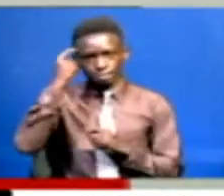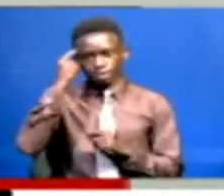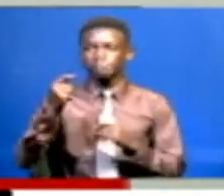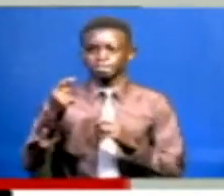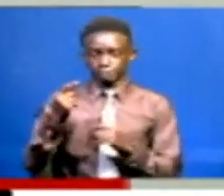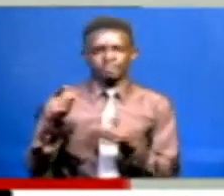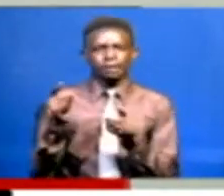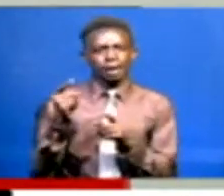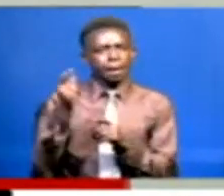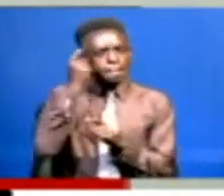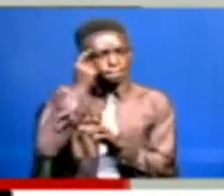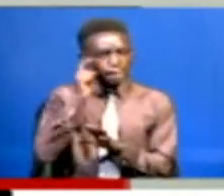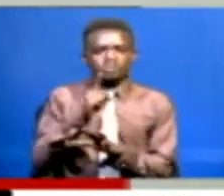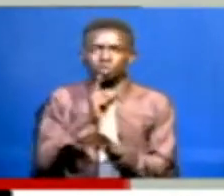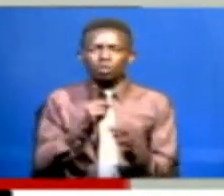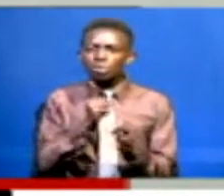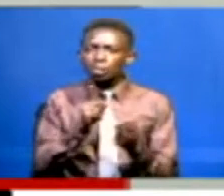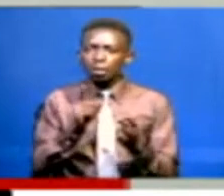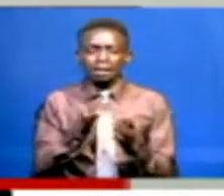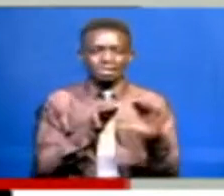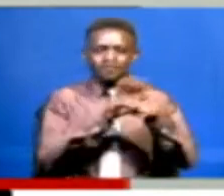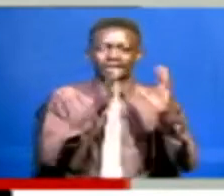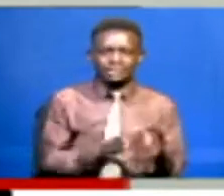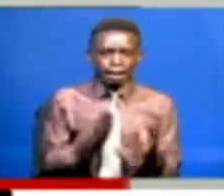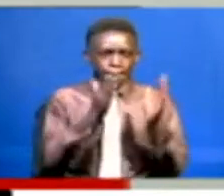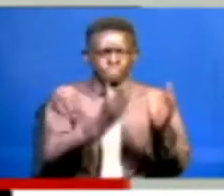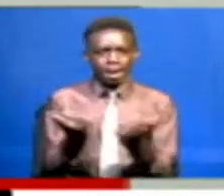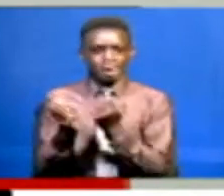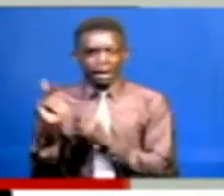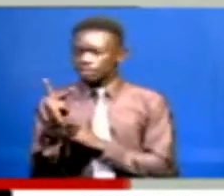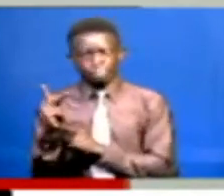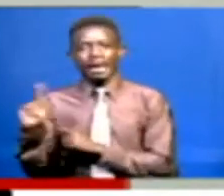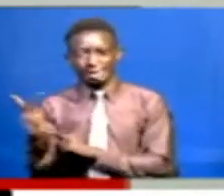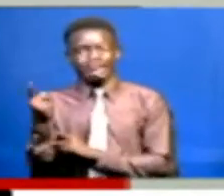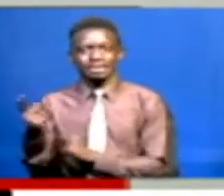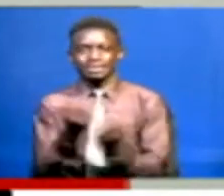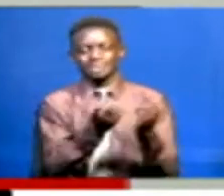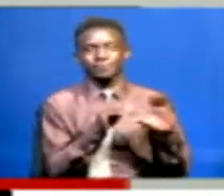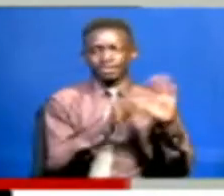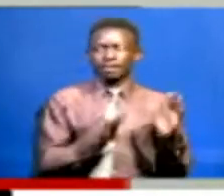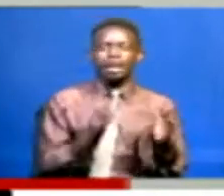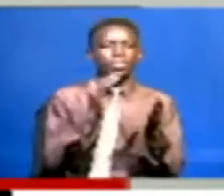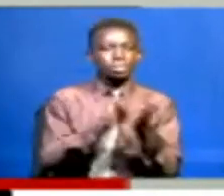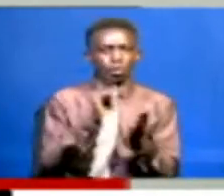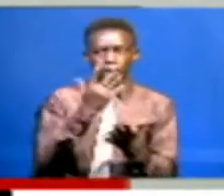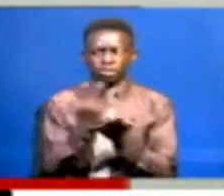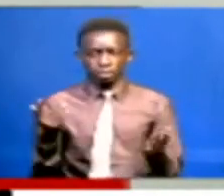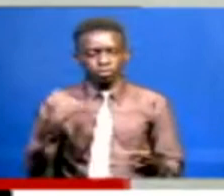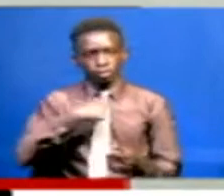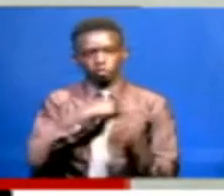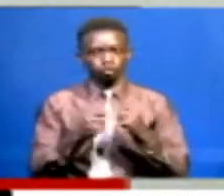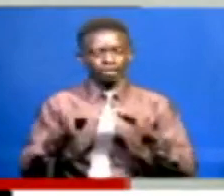investor who needs Kenya, it is Kenya who needs the investor. So that mindset change is something that I'm trying to propagate across government. Very good.